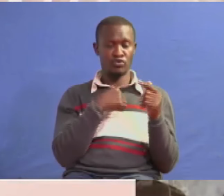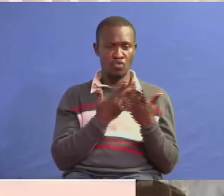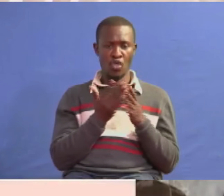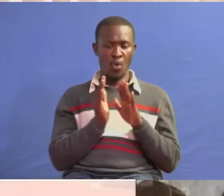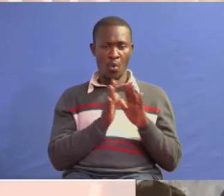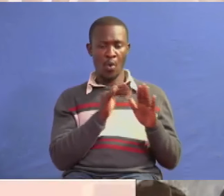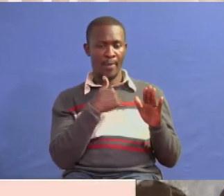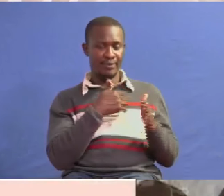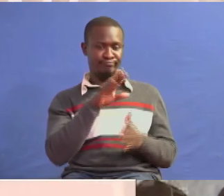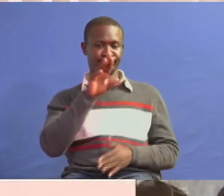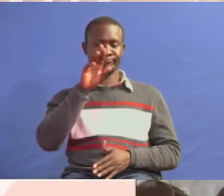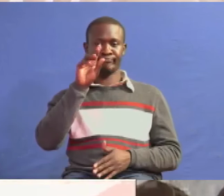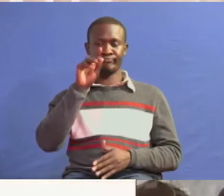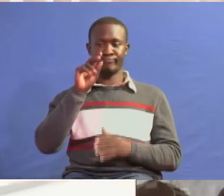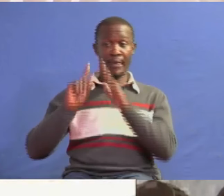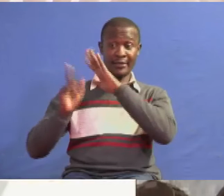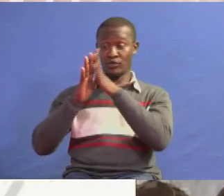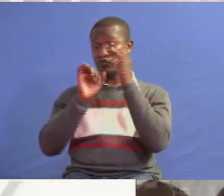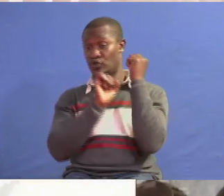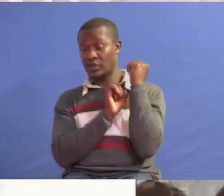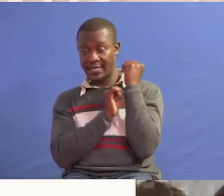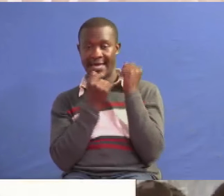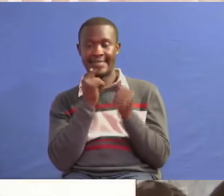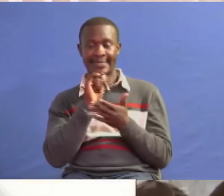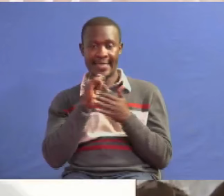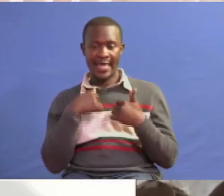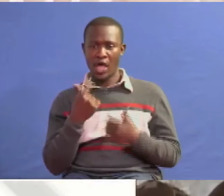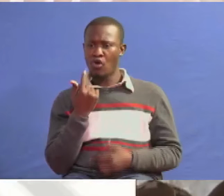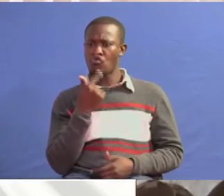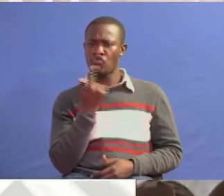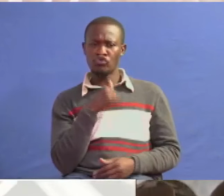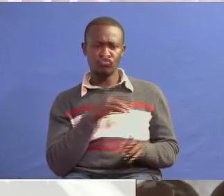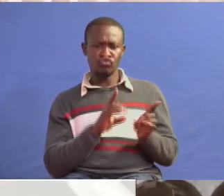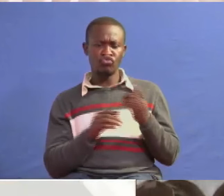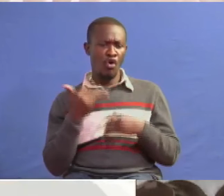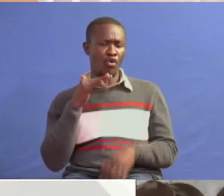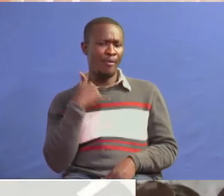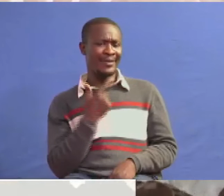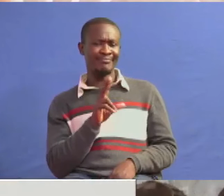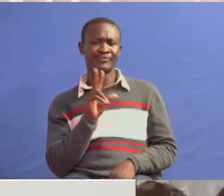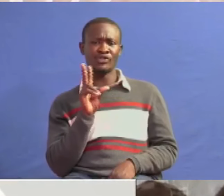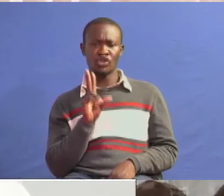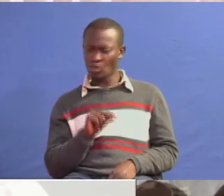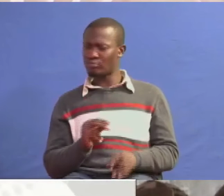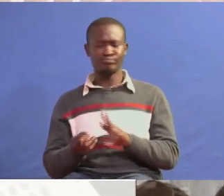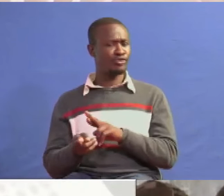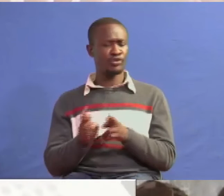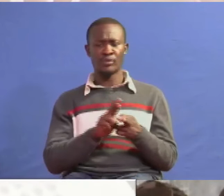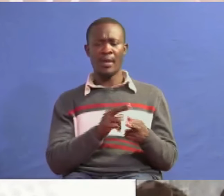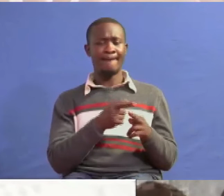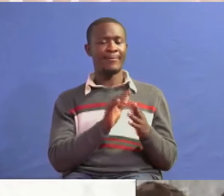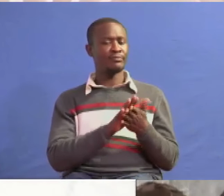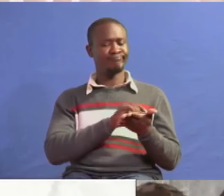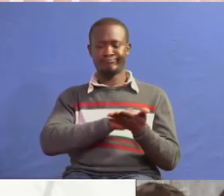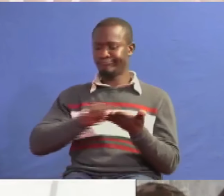wetu Kithure Kindiki. Ametoa amri na amesema watakaohusika na uhalifu hakuna kupigwa transfer.